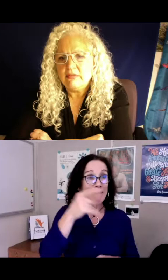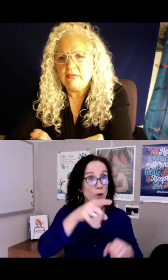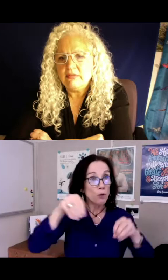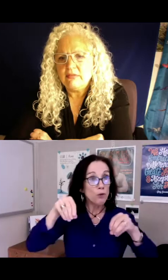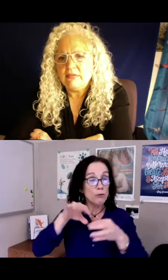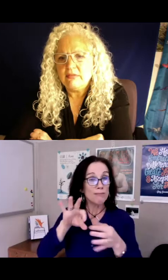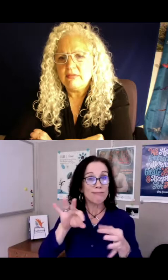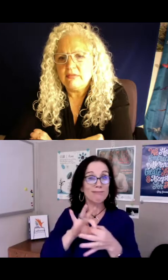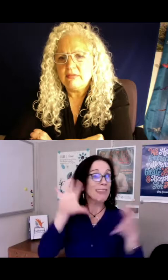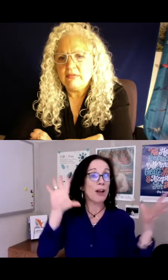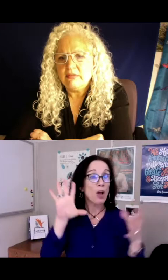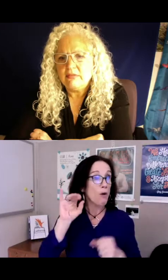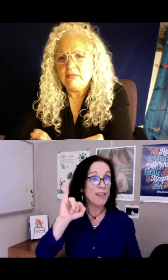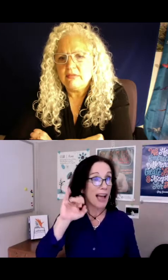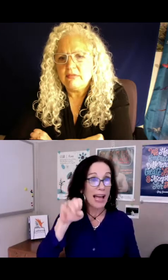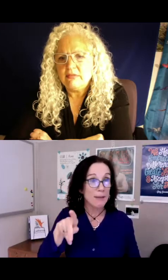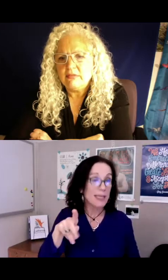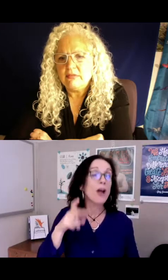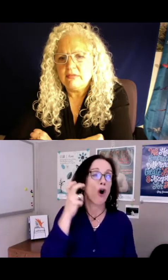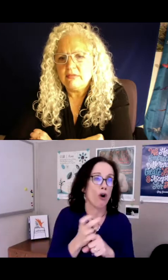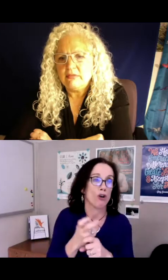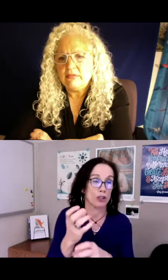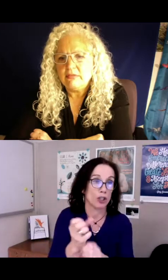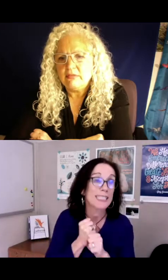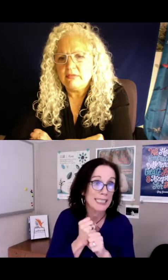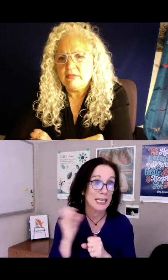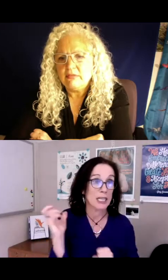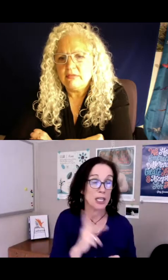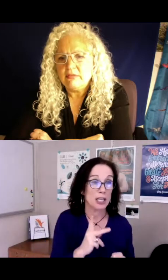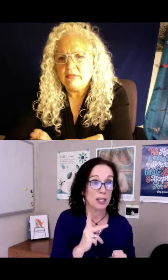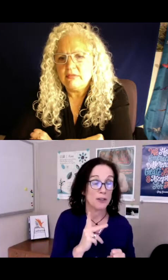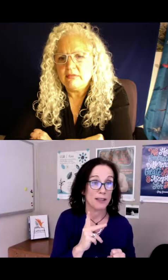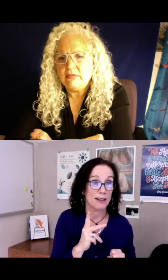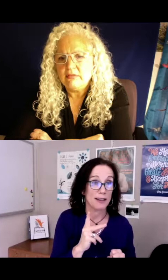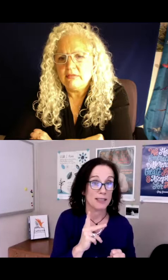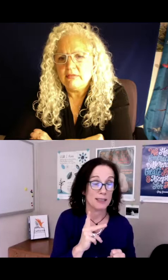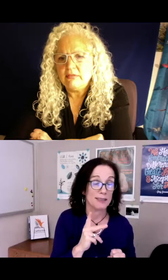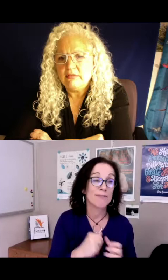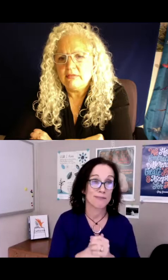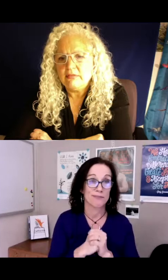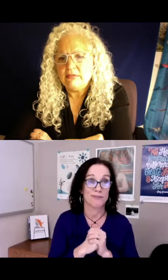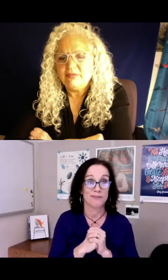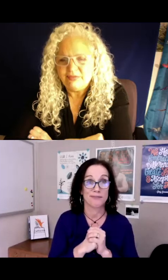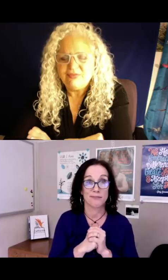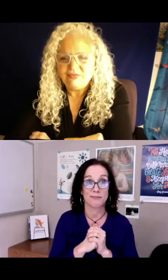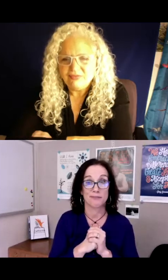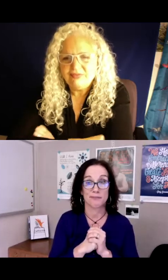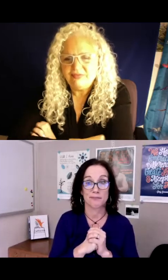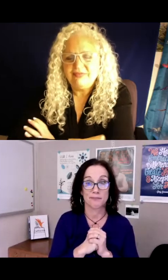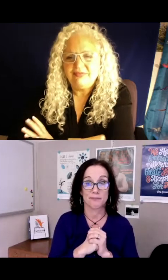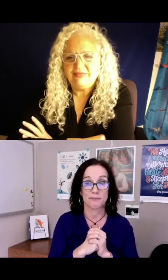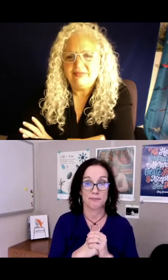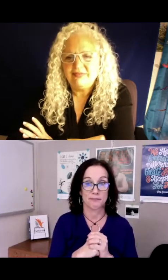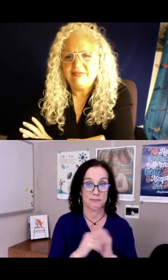and it becomes more complicated. If you let go of the IEP, it's hard to get that service back.